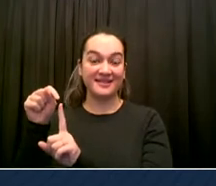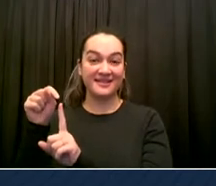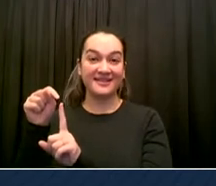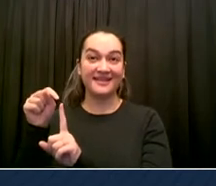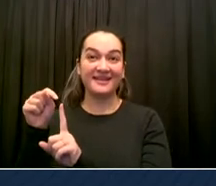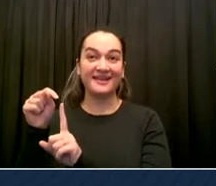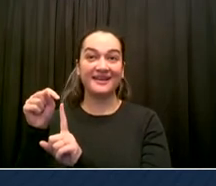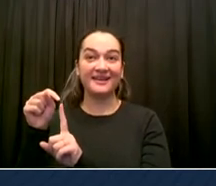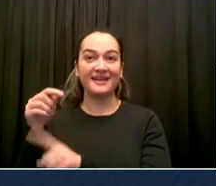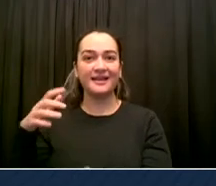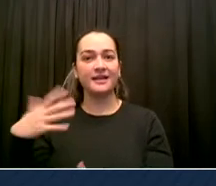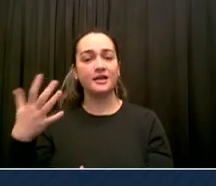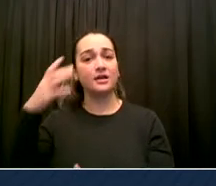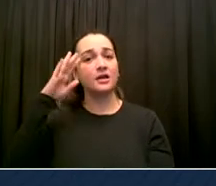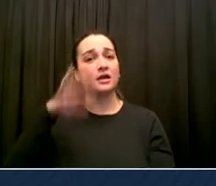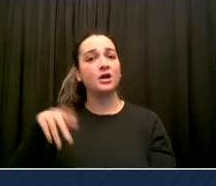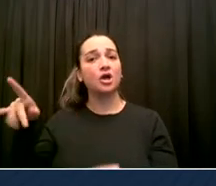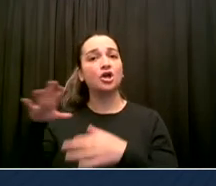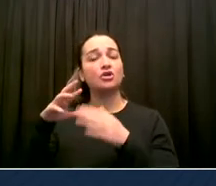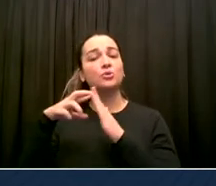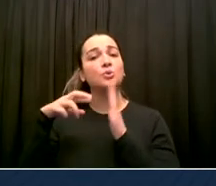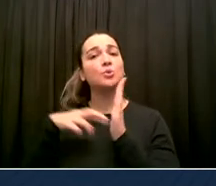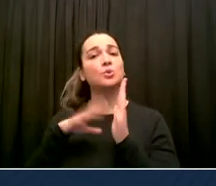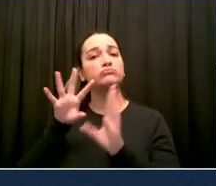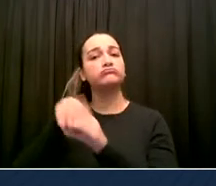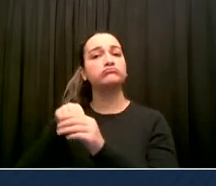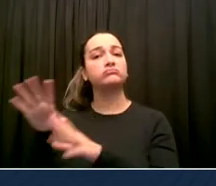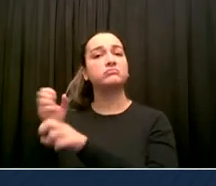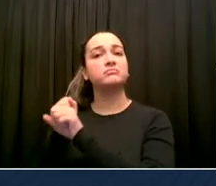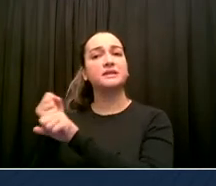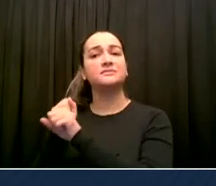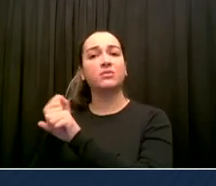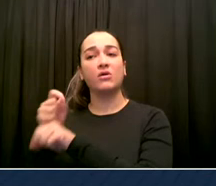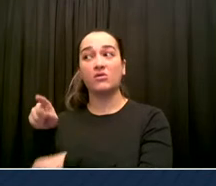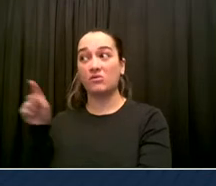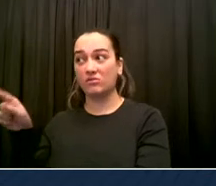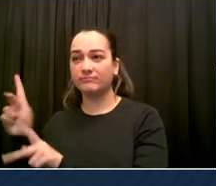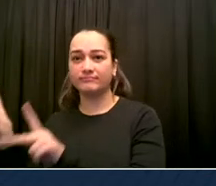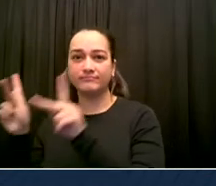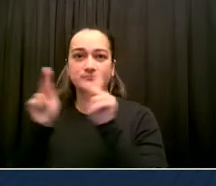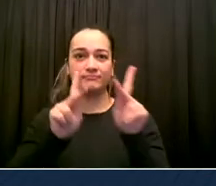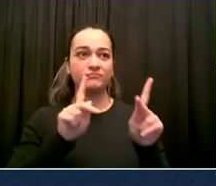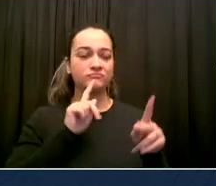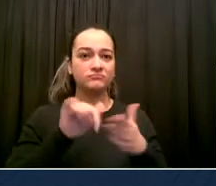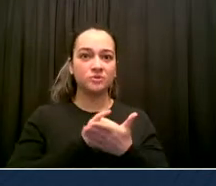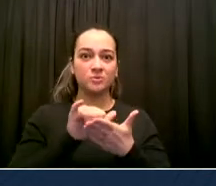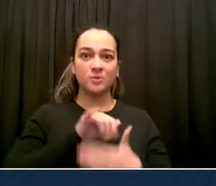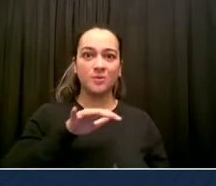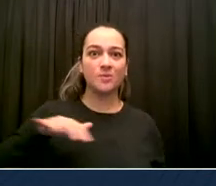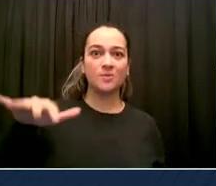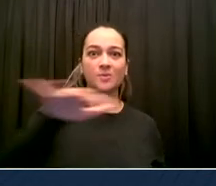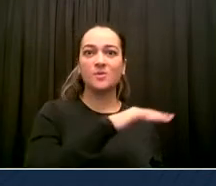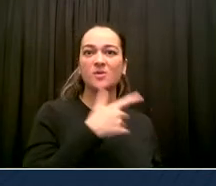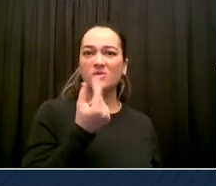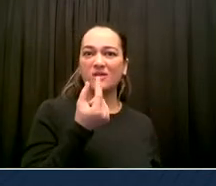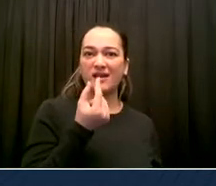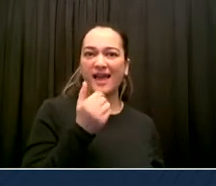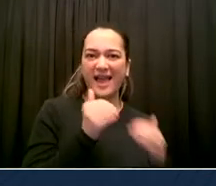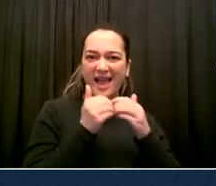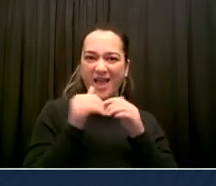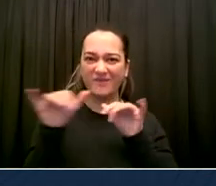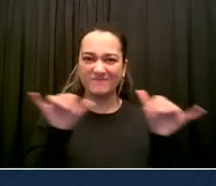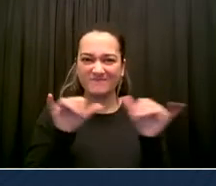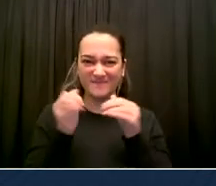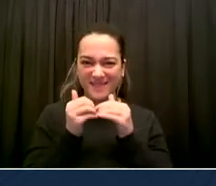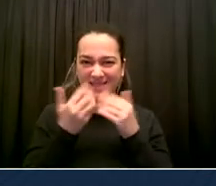end the pitcher striking out as we know it and go to a bold new era. Now, this is such an